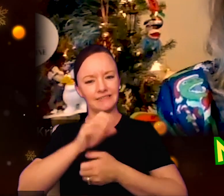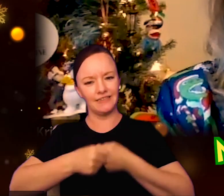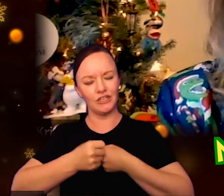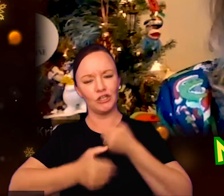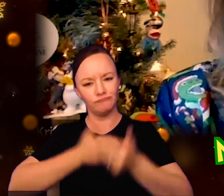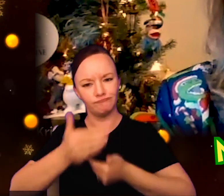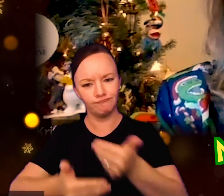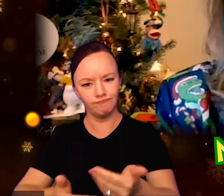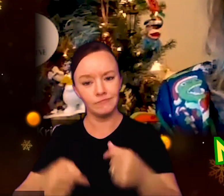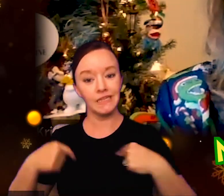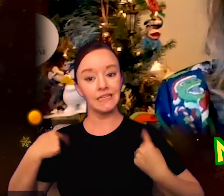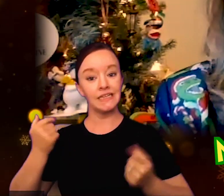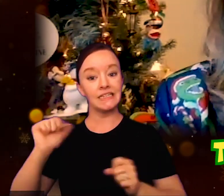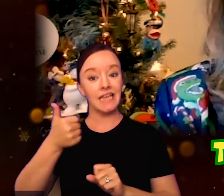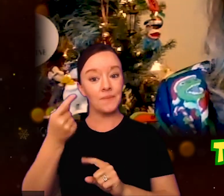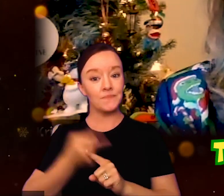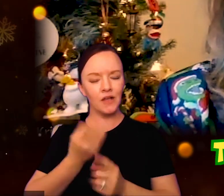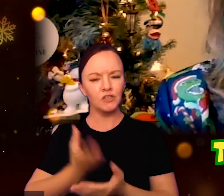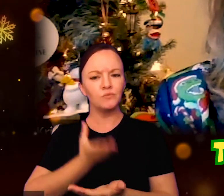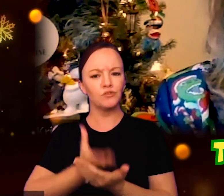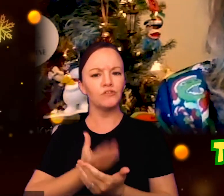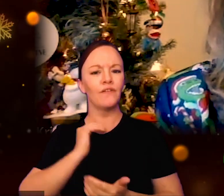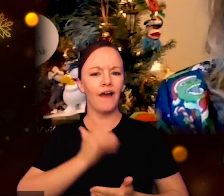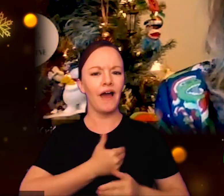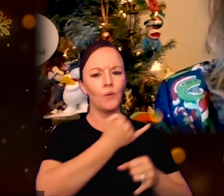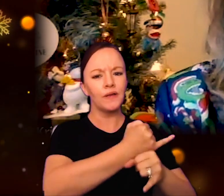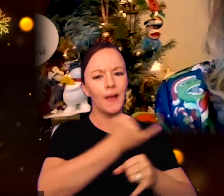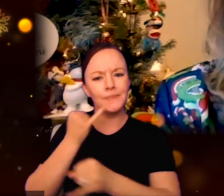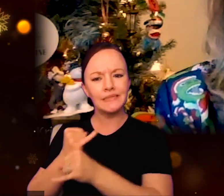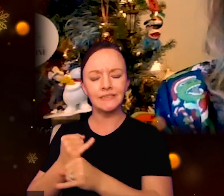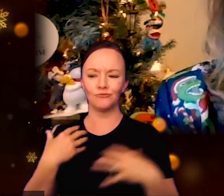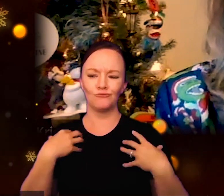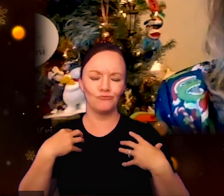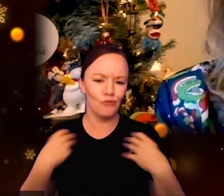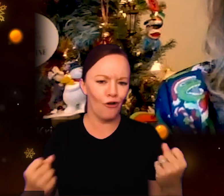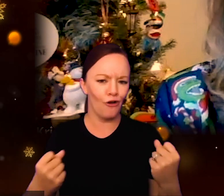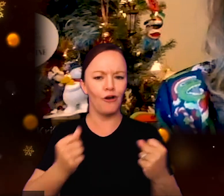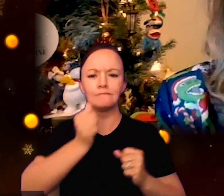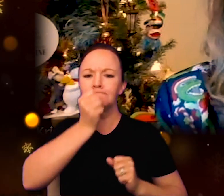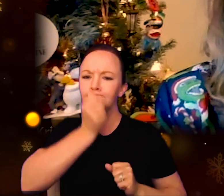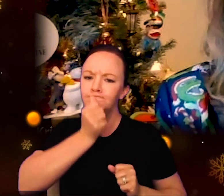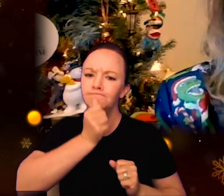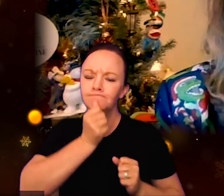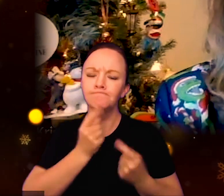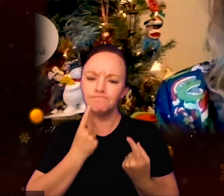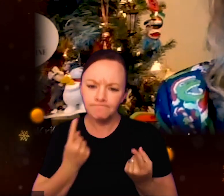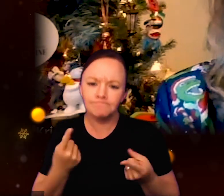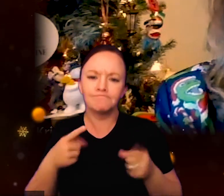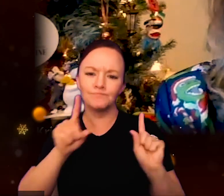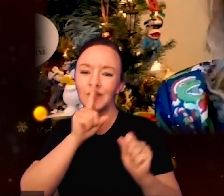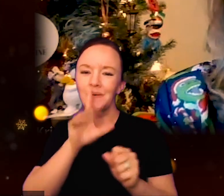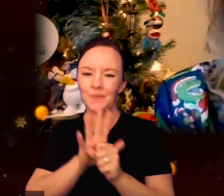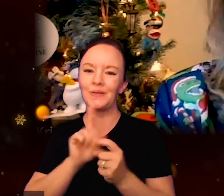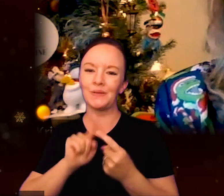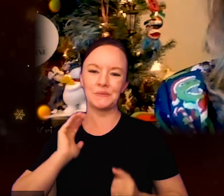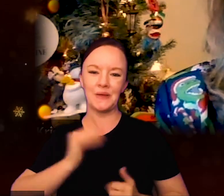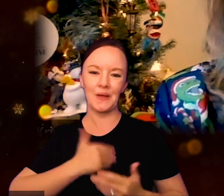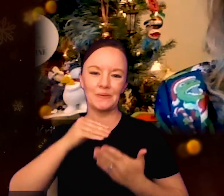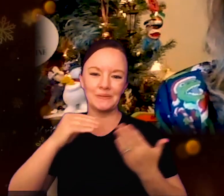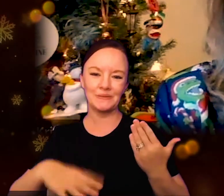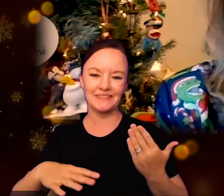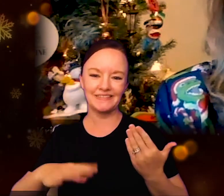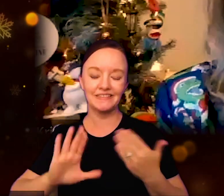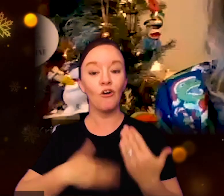to navigate this year. The past 10 months have shown that our campus communities are strong, resilient,